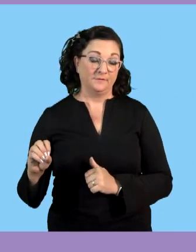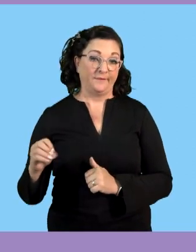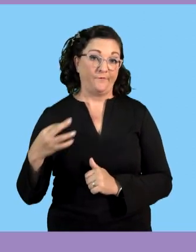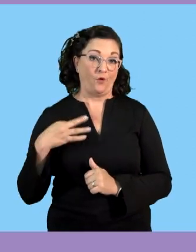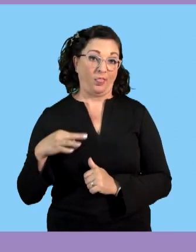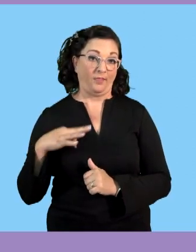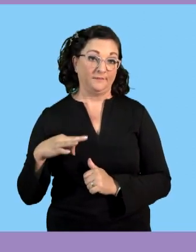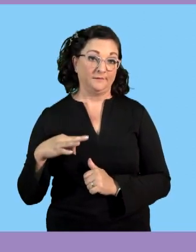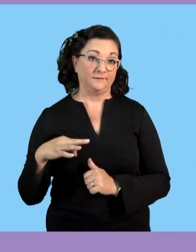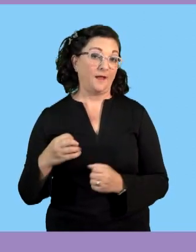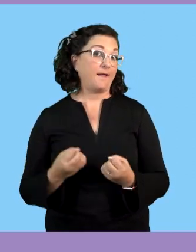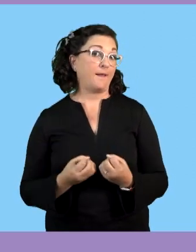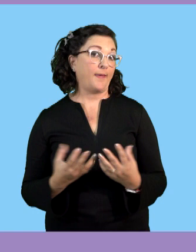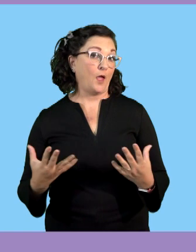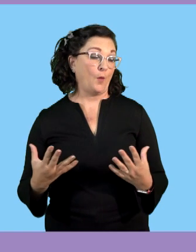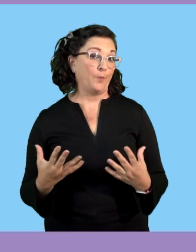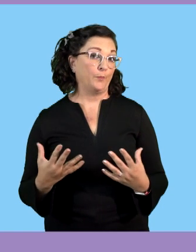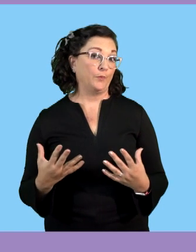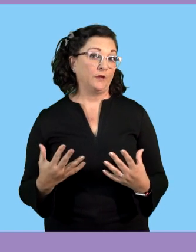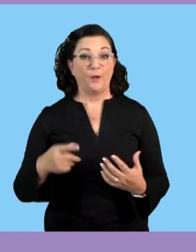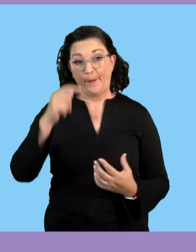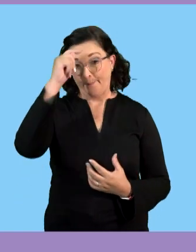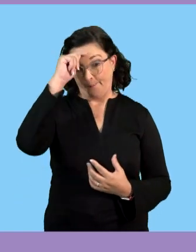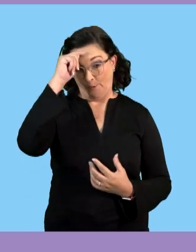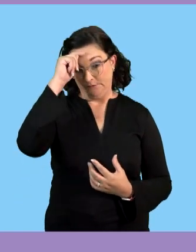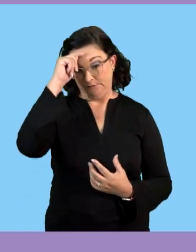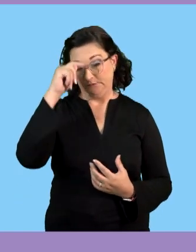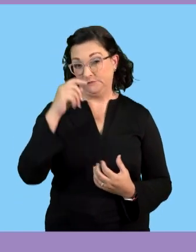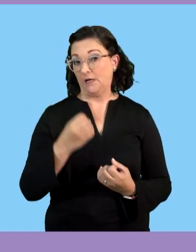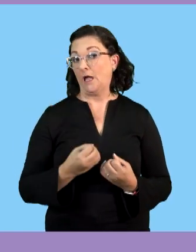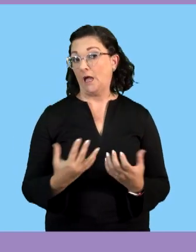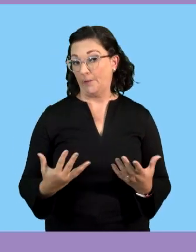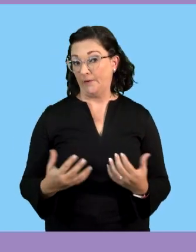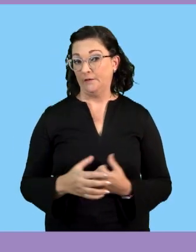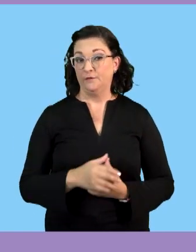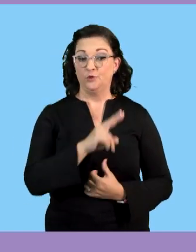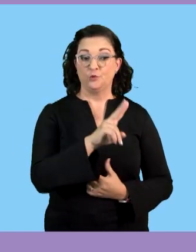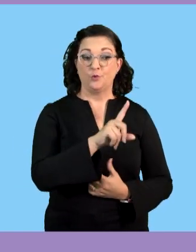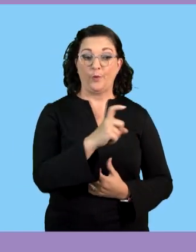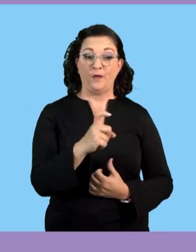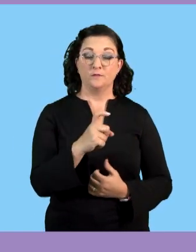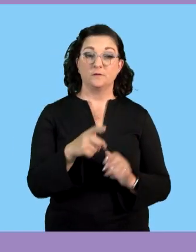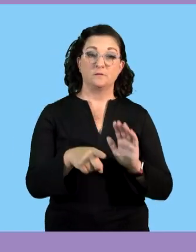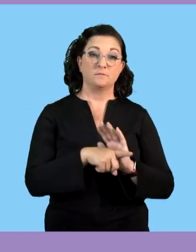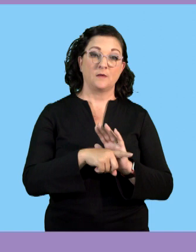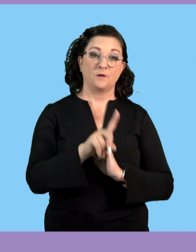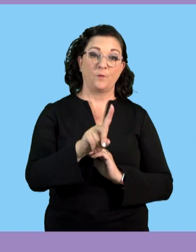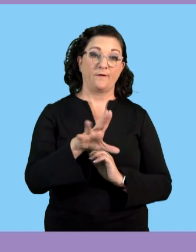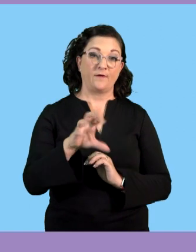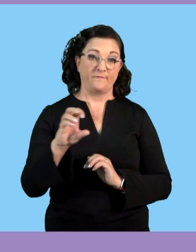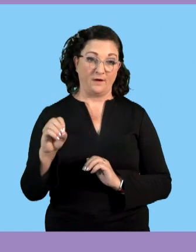1,500 girls, how many learners would be left, and those would be boys. So we then say 2,000